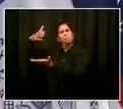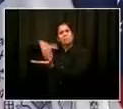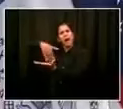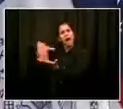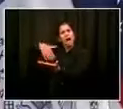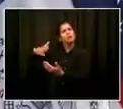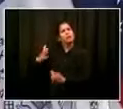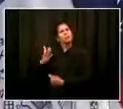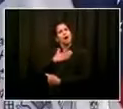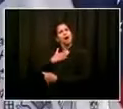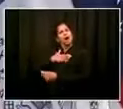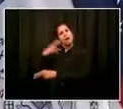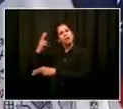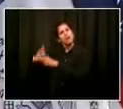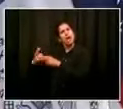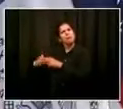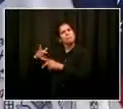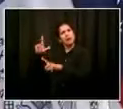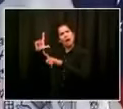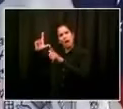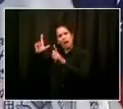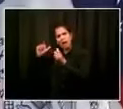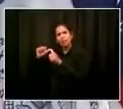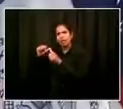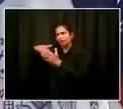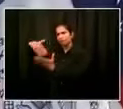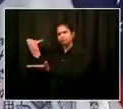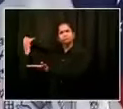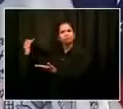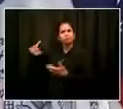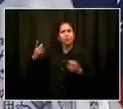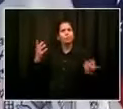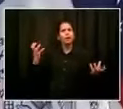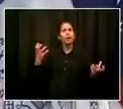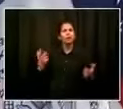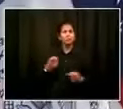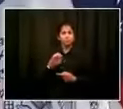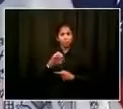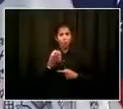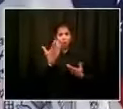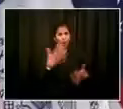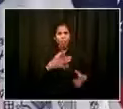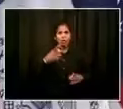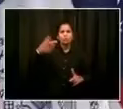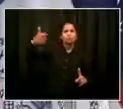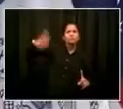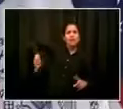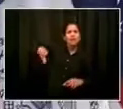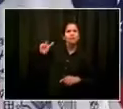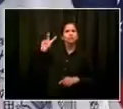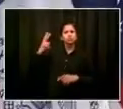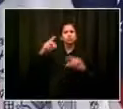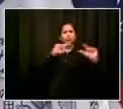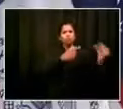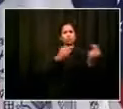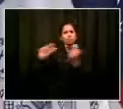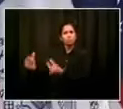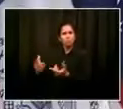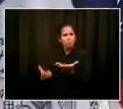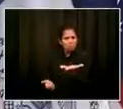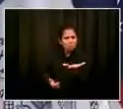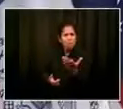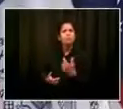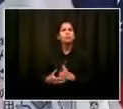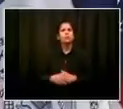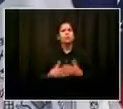approving these, and how the agency makes a determination on these requests. Yeah, Sydney, let me separate the pieces here. We haven't said